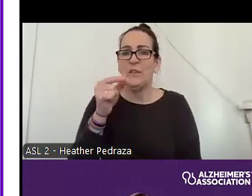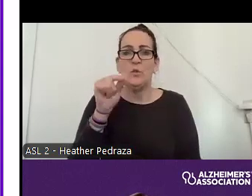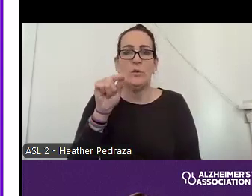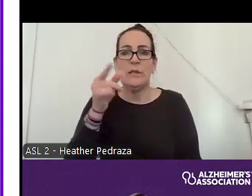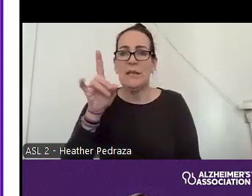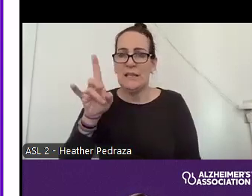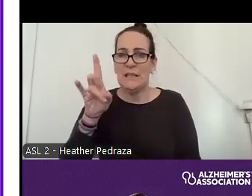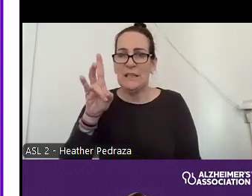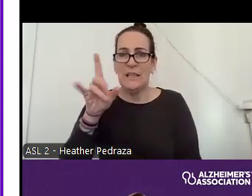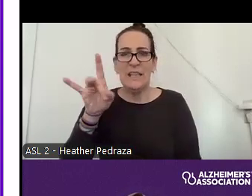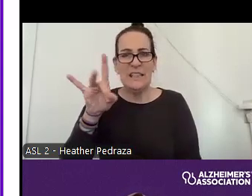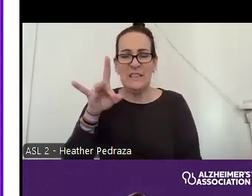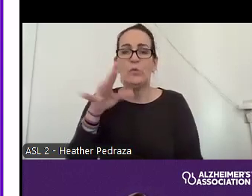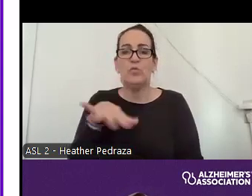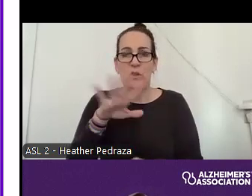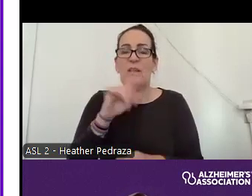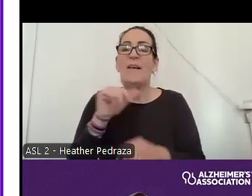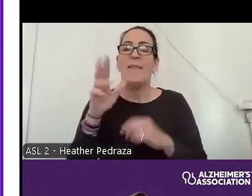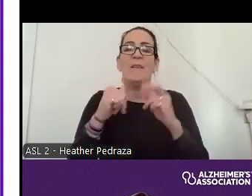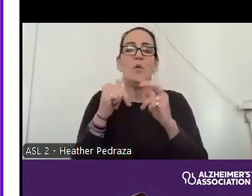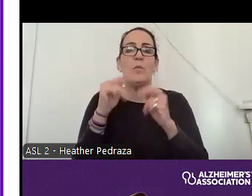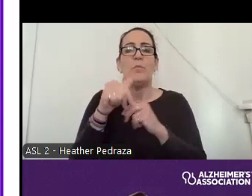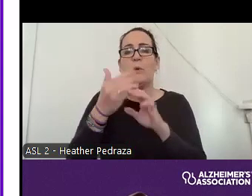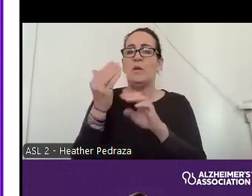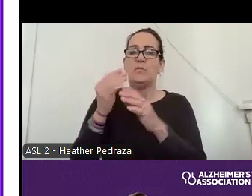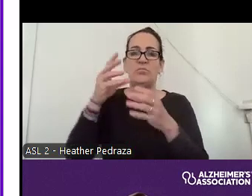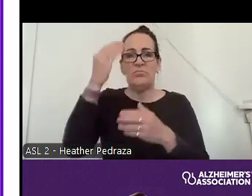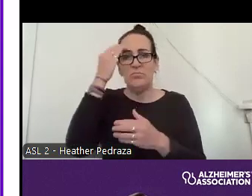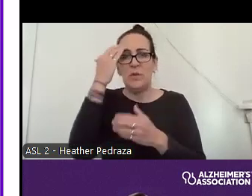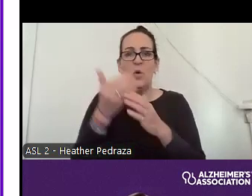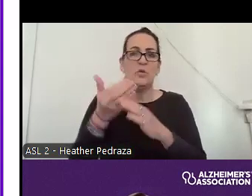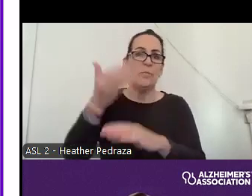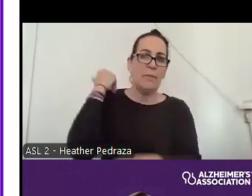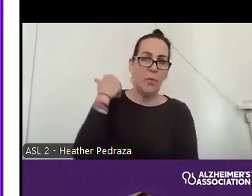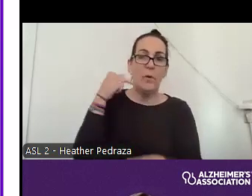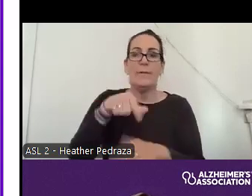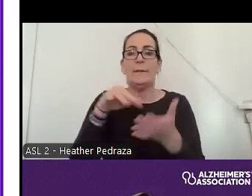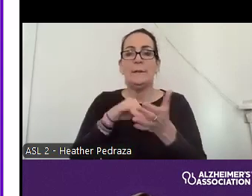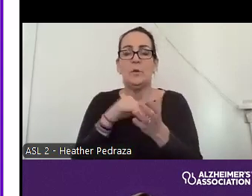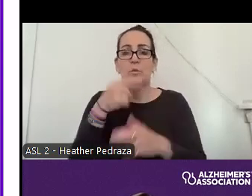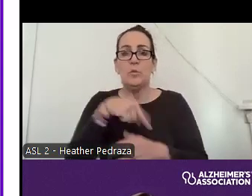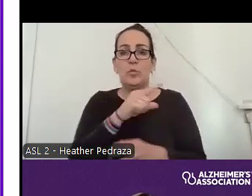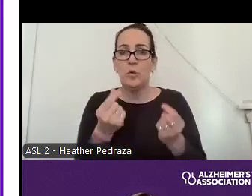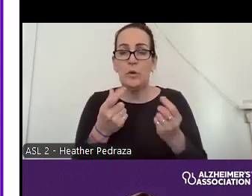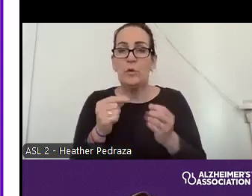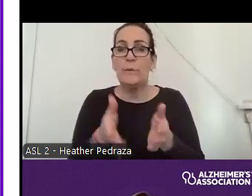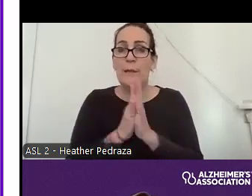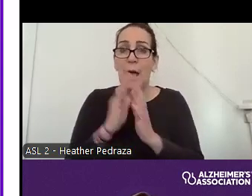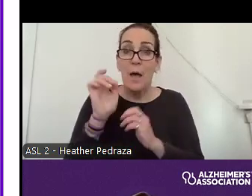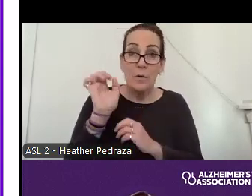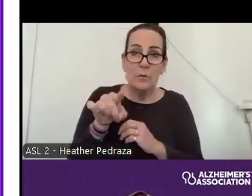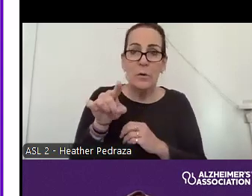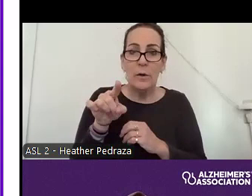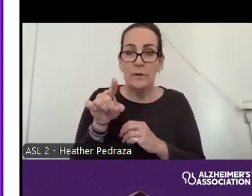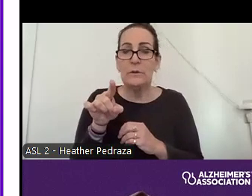building upon previous research knowledge. And for this study, what we did is we were really asking the question of,